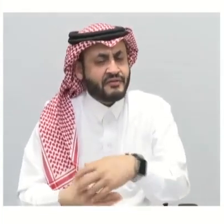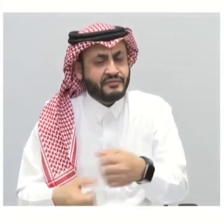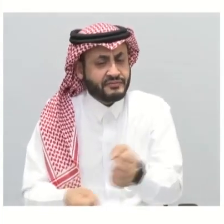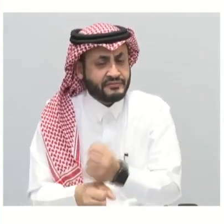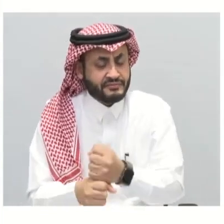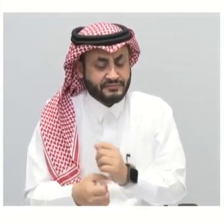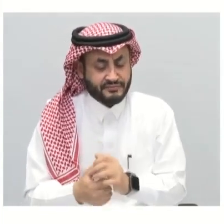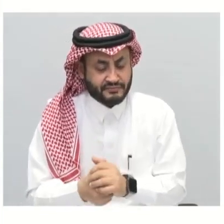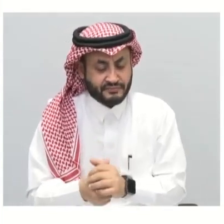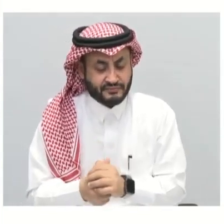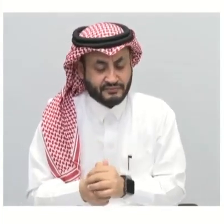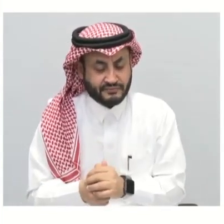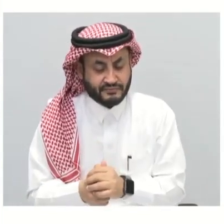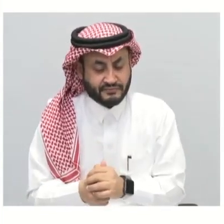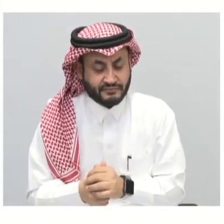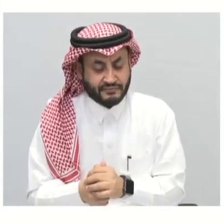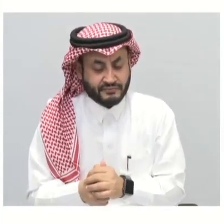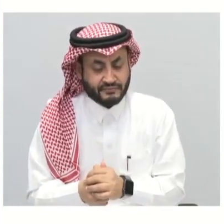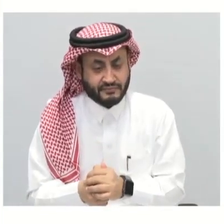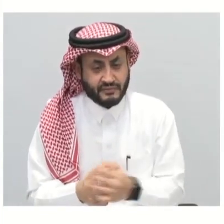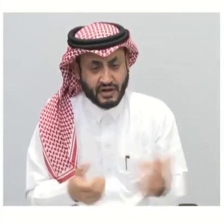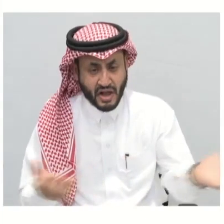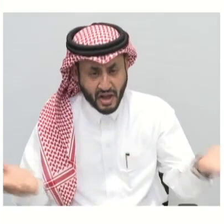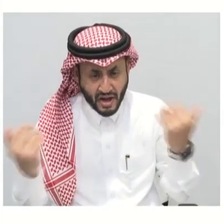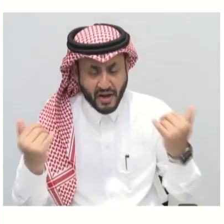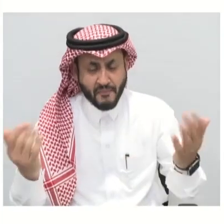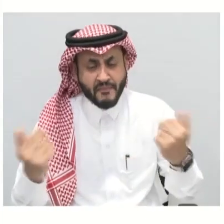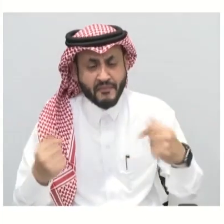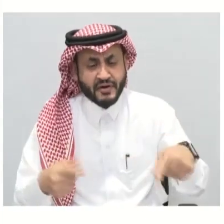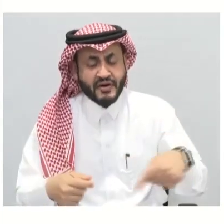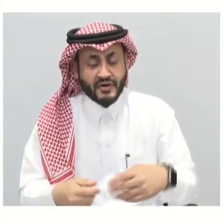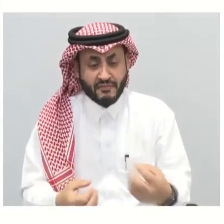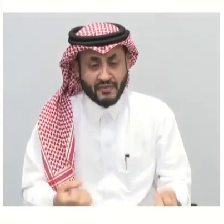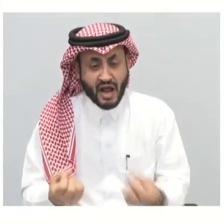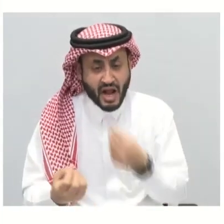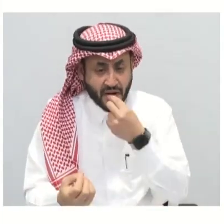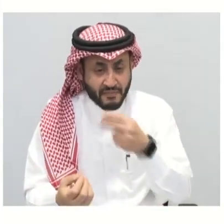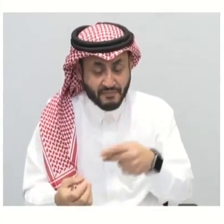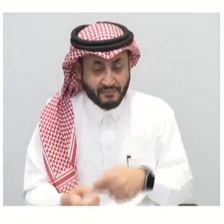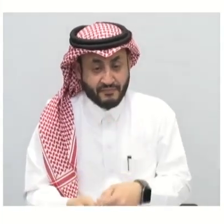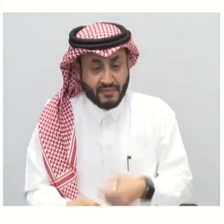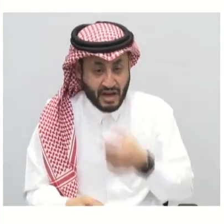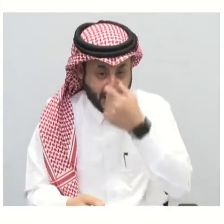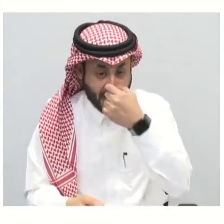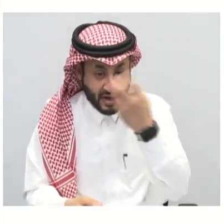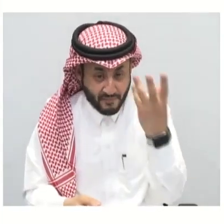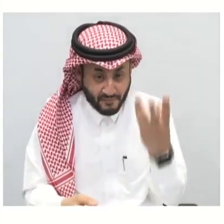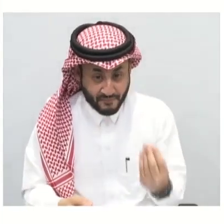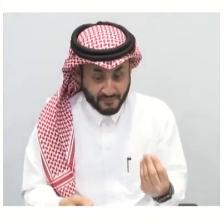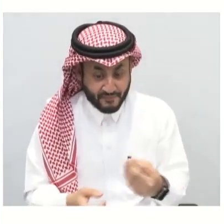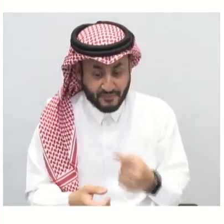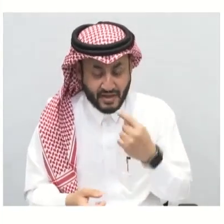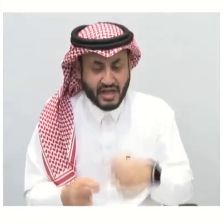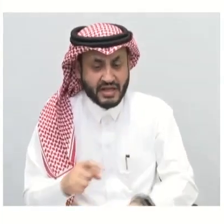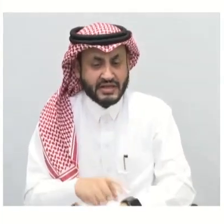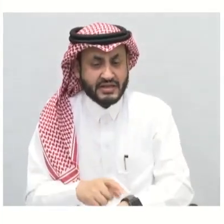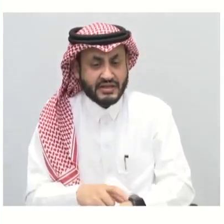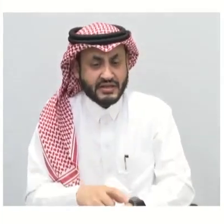on the schedule, which is his guests are arriving at the restaurant on Thursday evening at